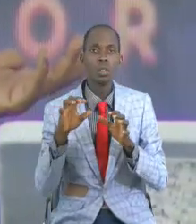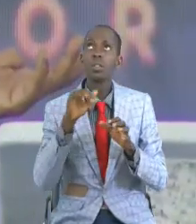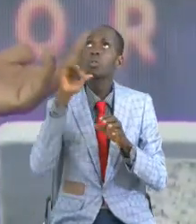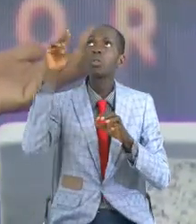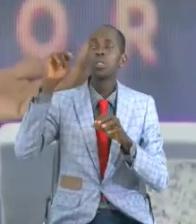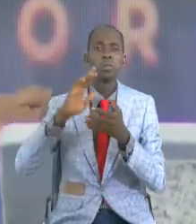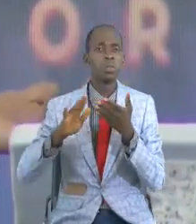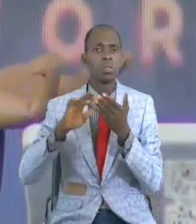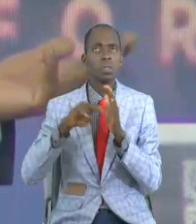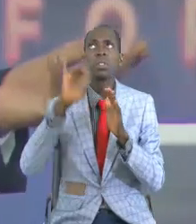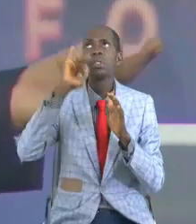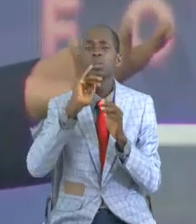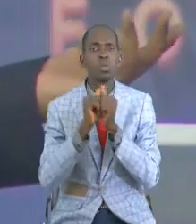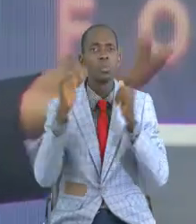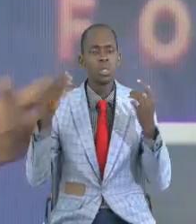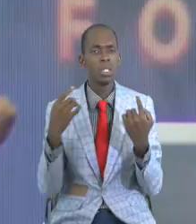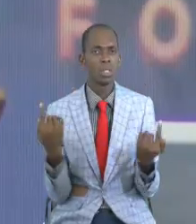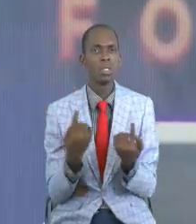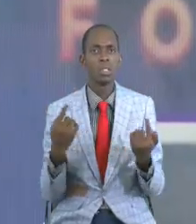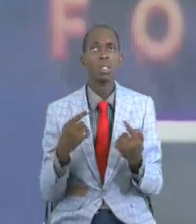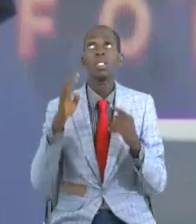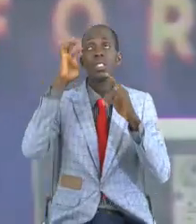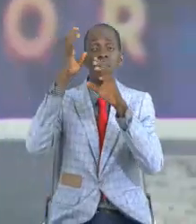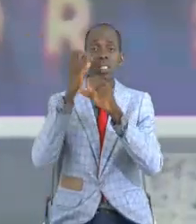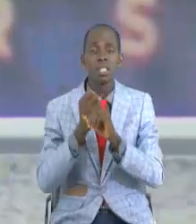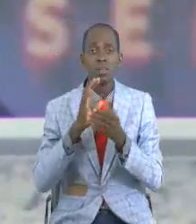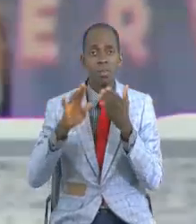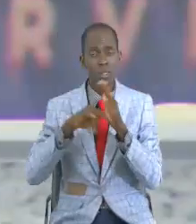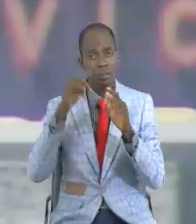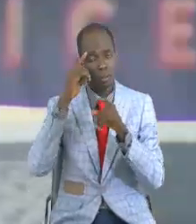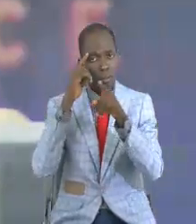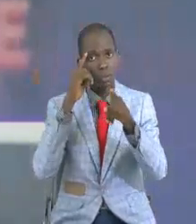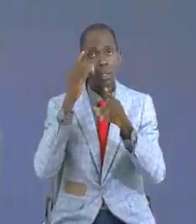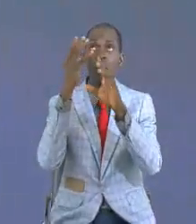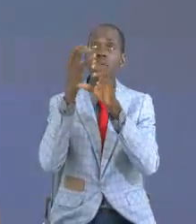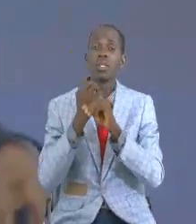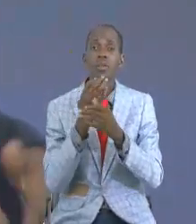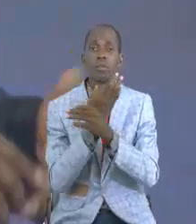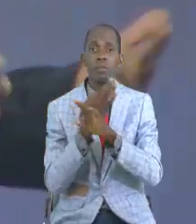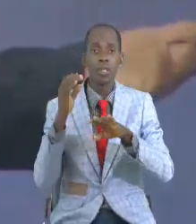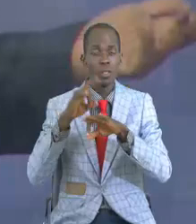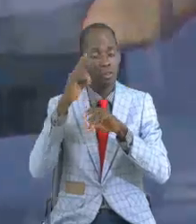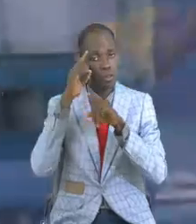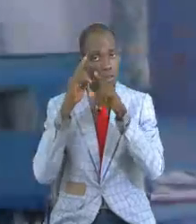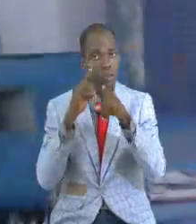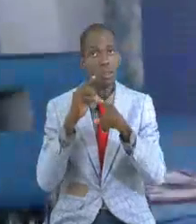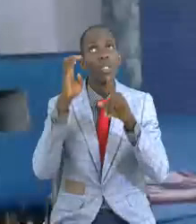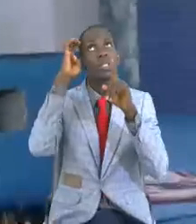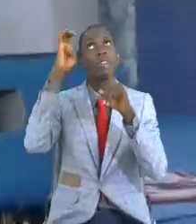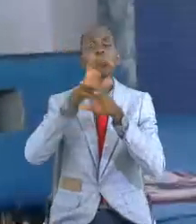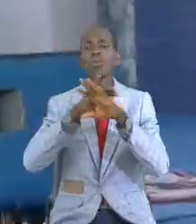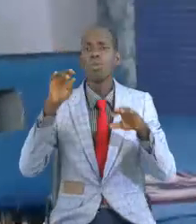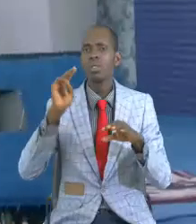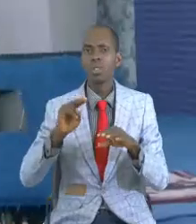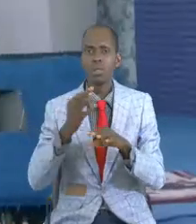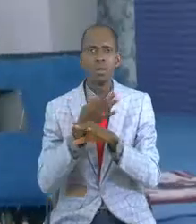sinless. Forgiveness, he obtained that for you. Freedom, he obtained that for you. He didn't need that freedom. He had